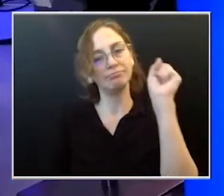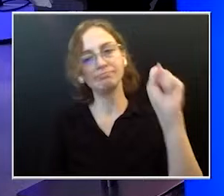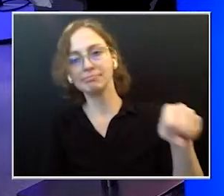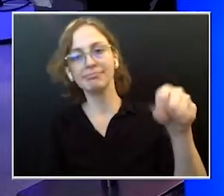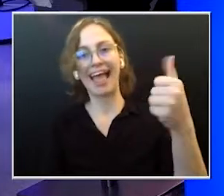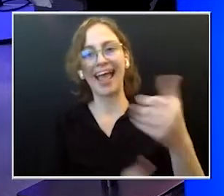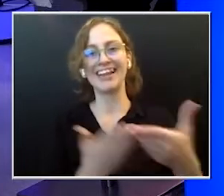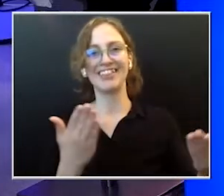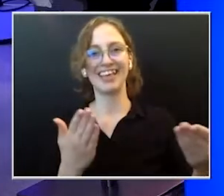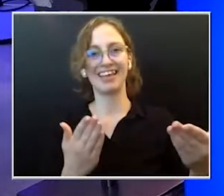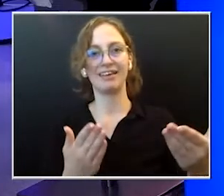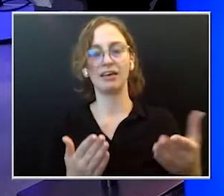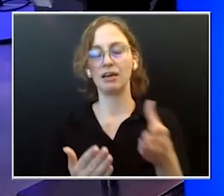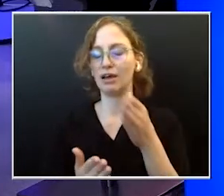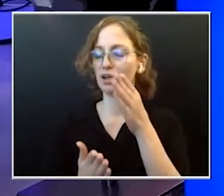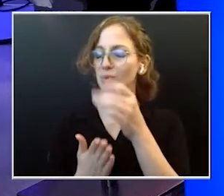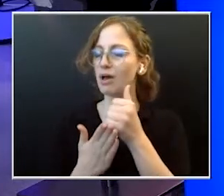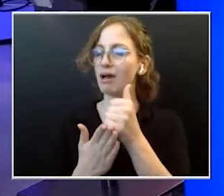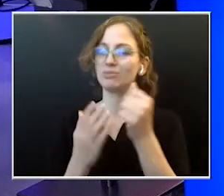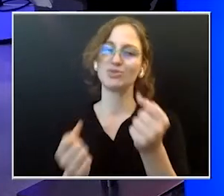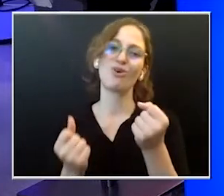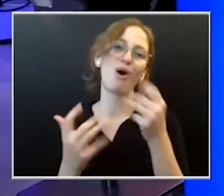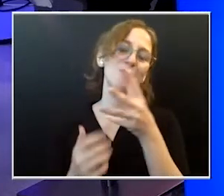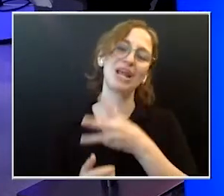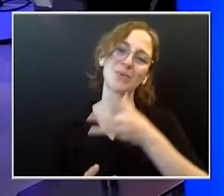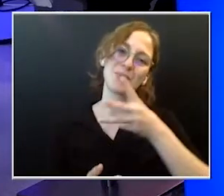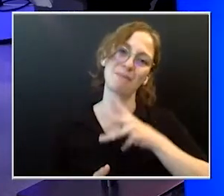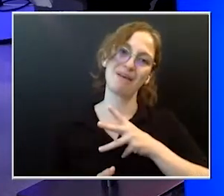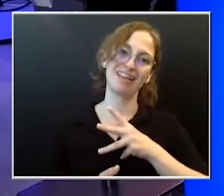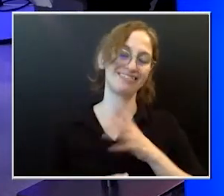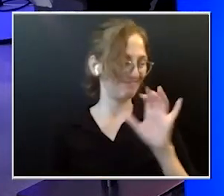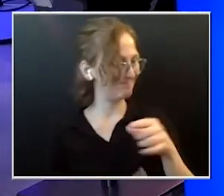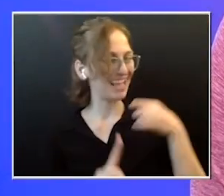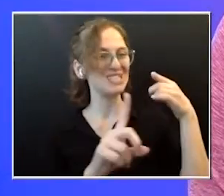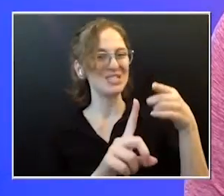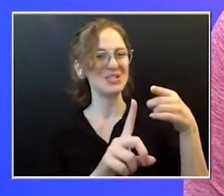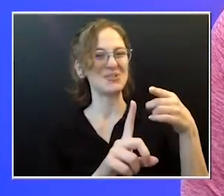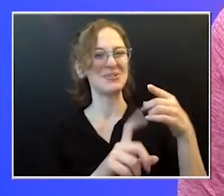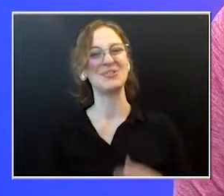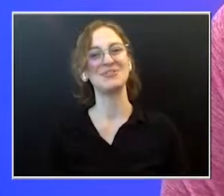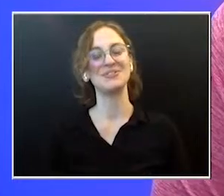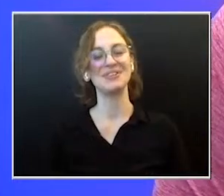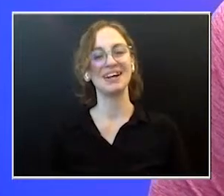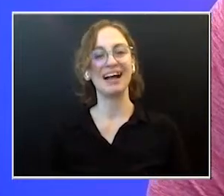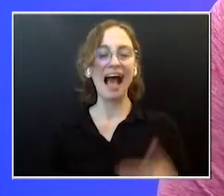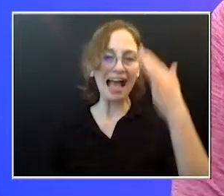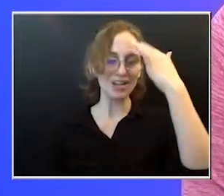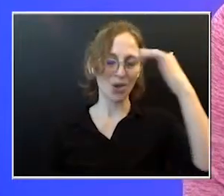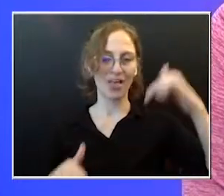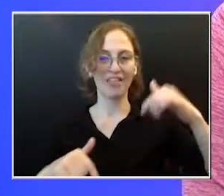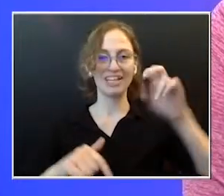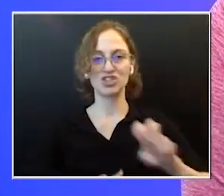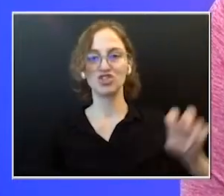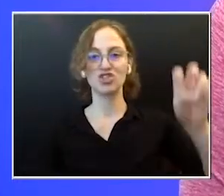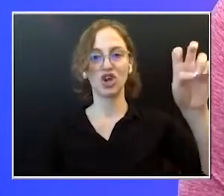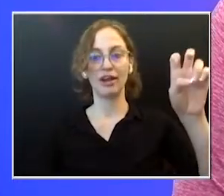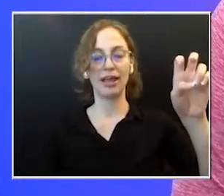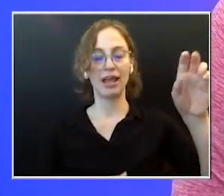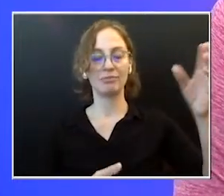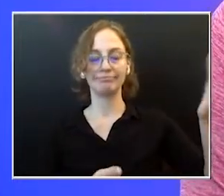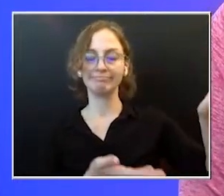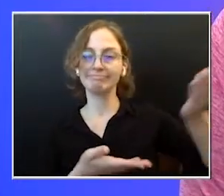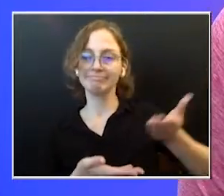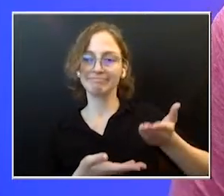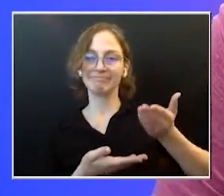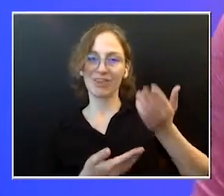many women, and you are right now. That is the goal, and I know that this whole journey was put into my path for a reason. I